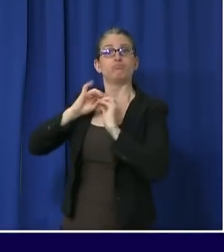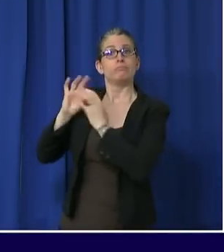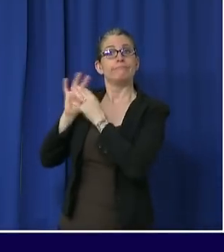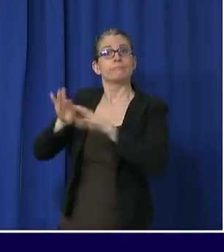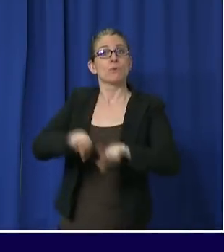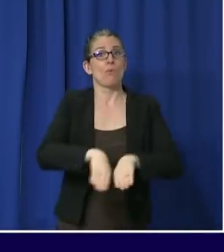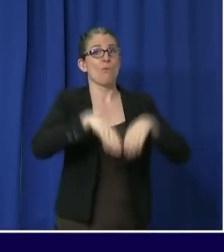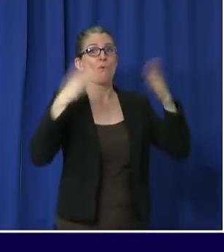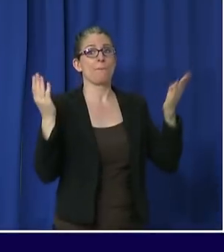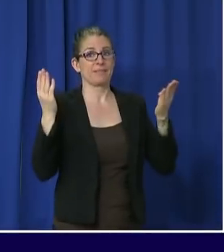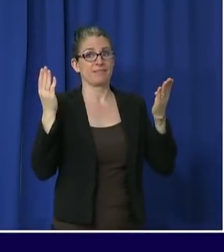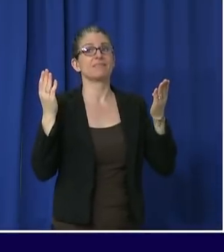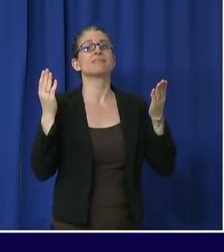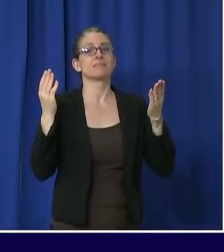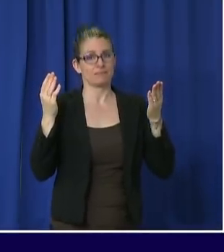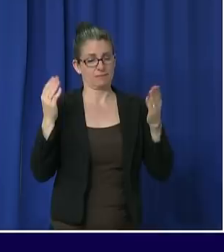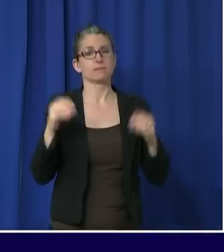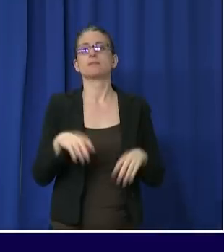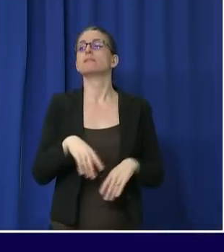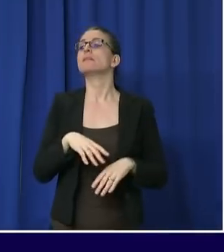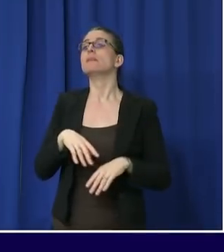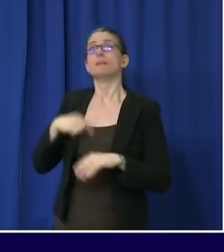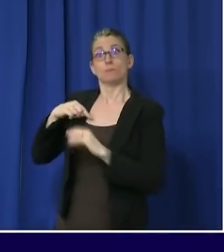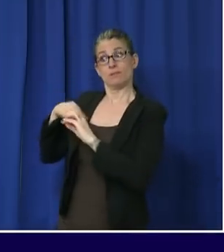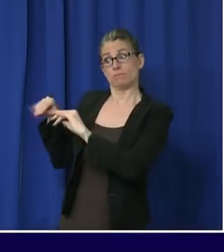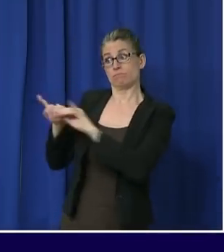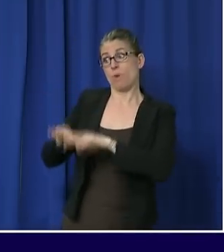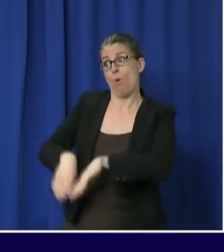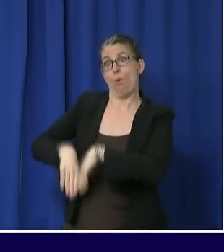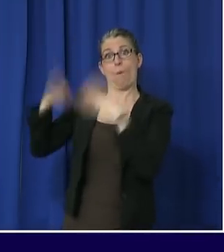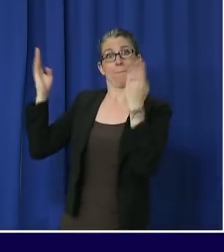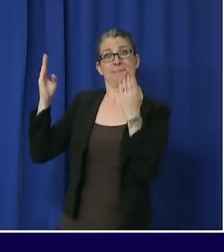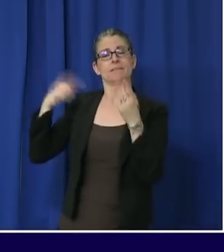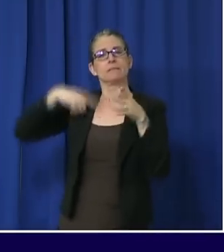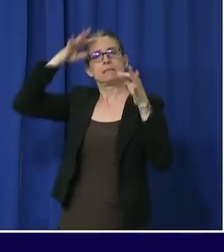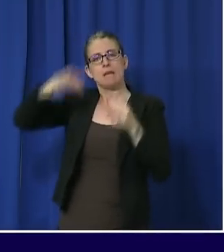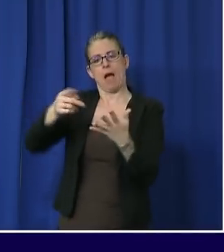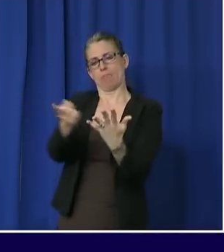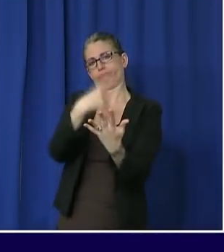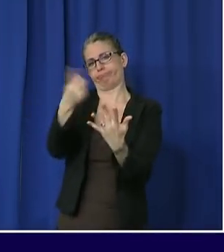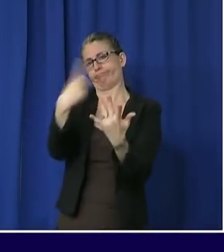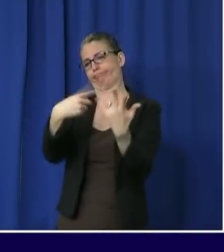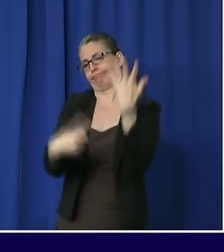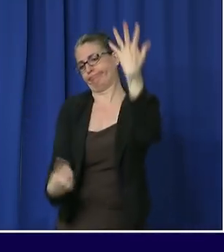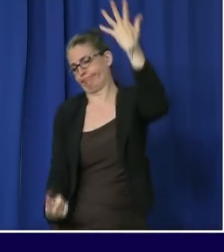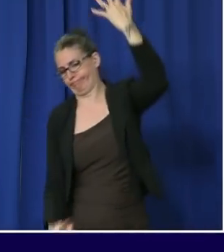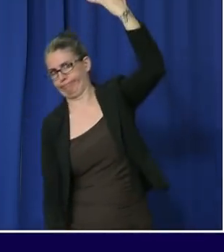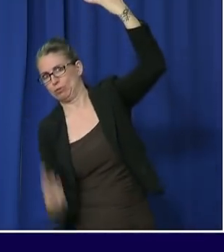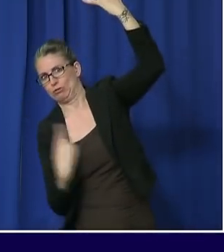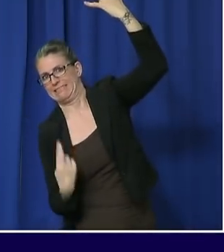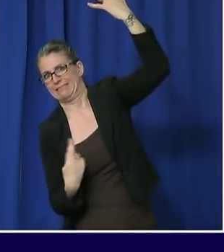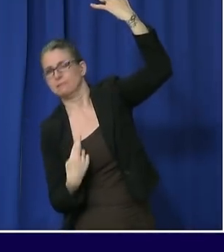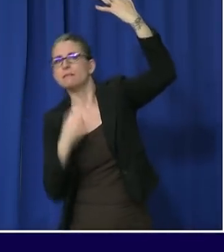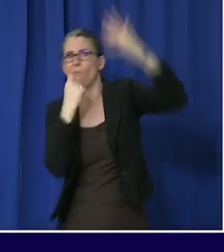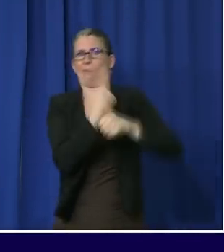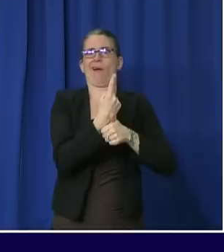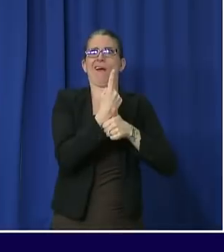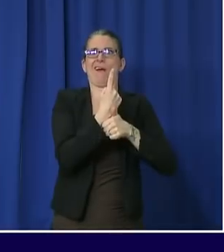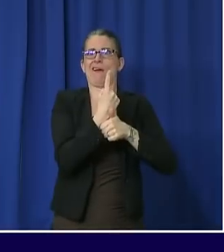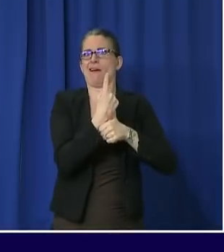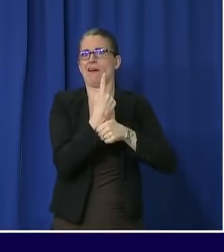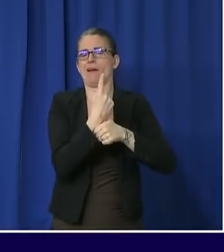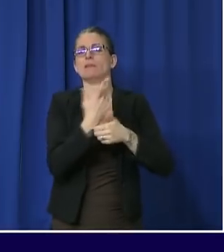It remains a global set of metrics that include not just the case counts, but also things like hospitalization,